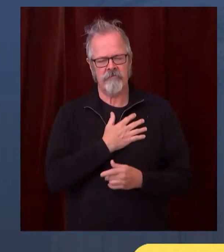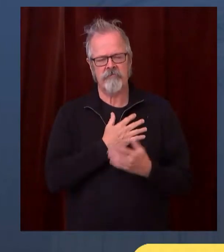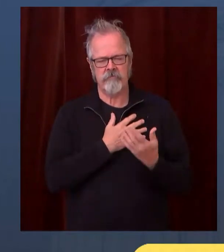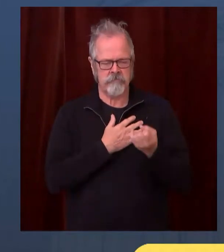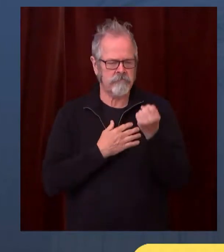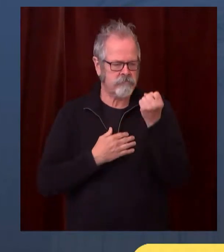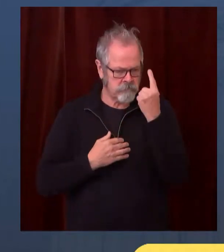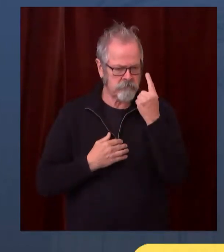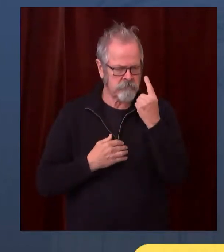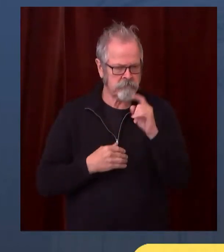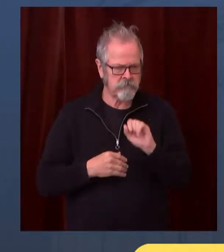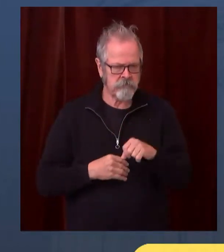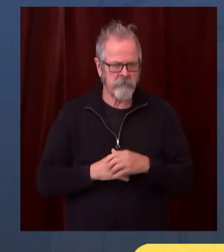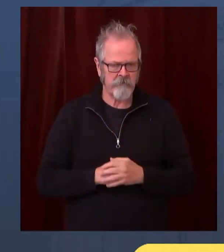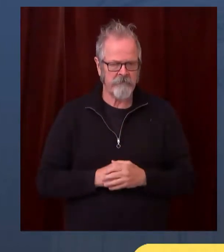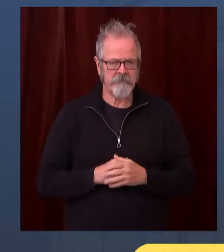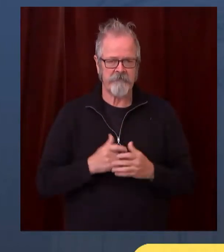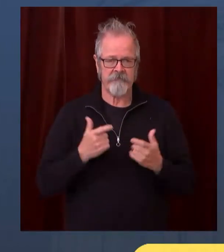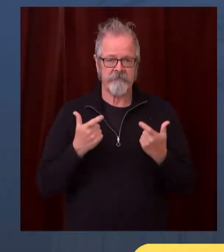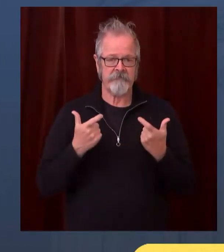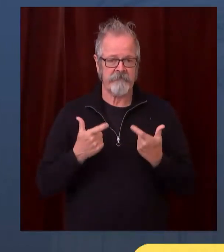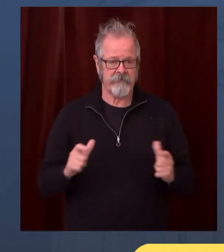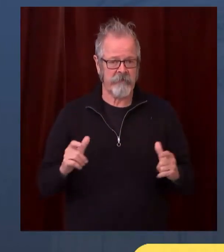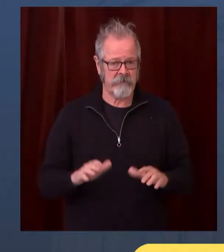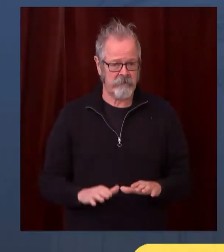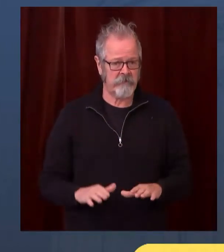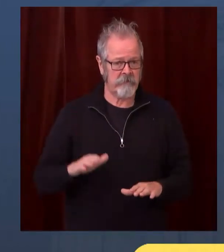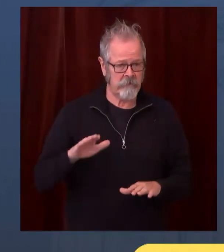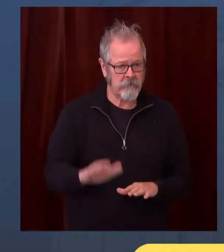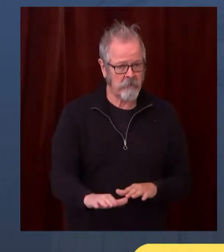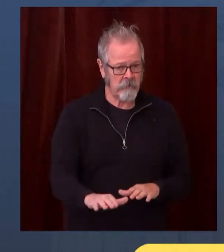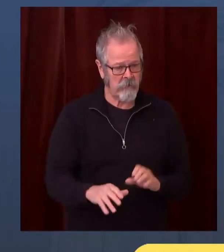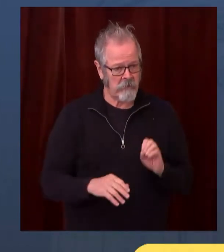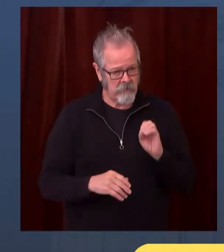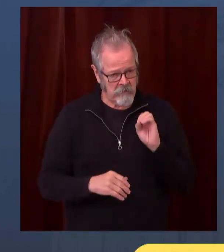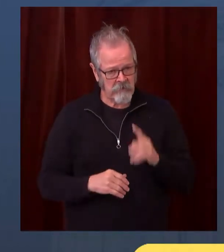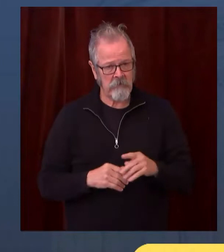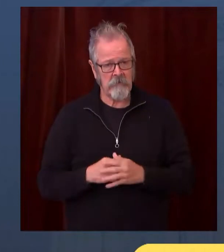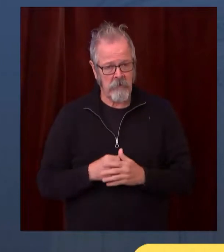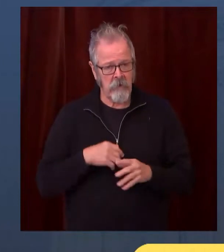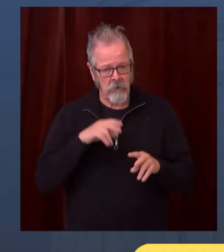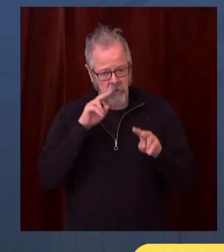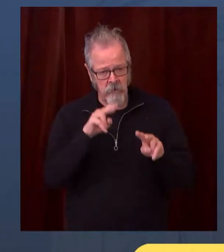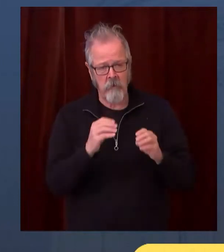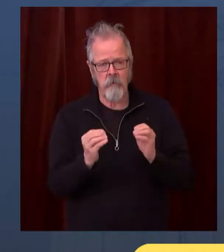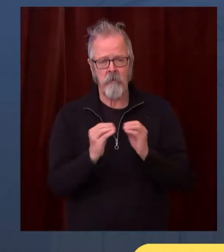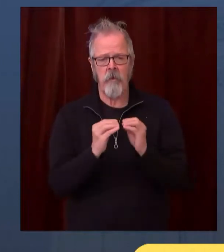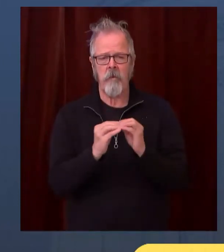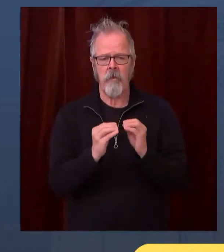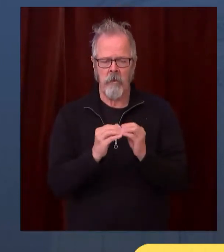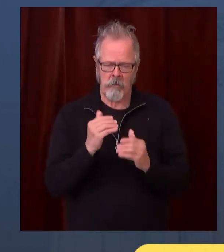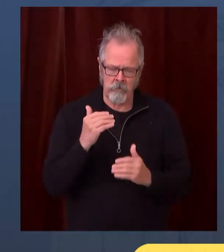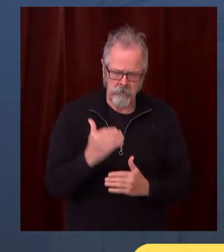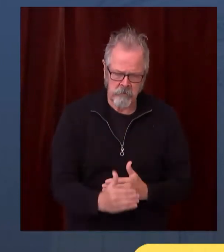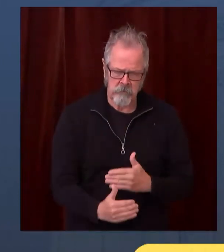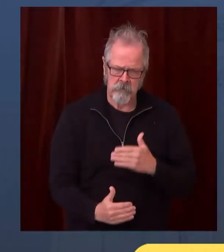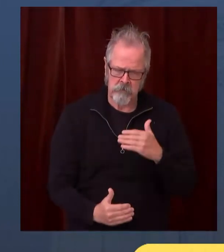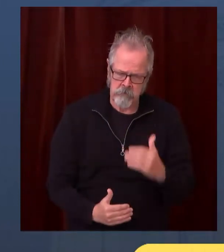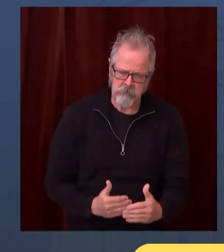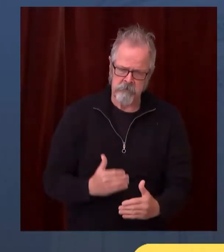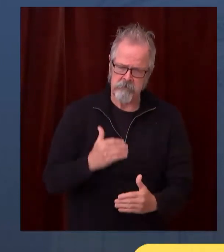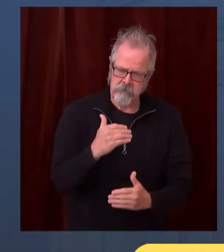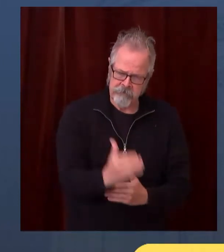our state, and we hope one of many. So today we're talking about our Safe Start plan